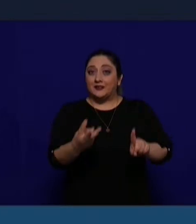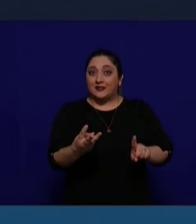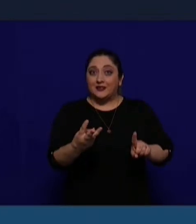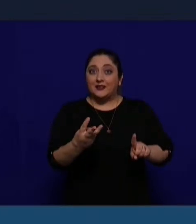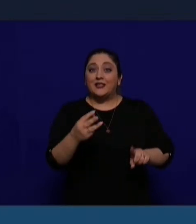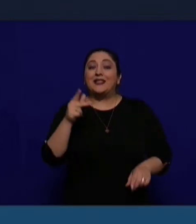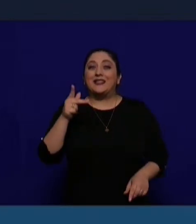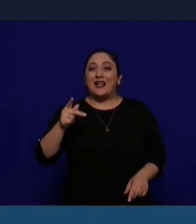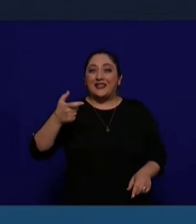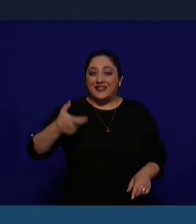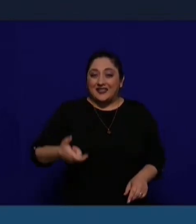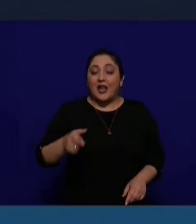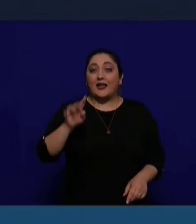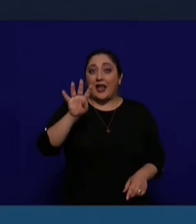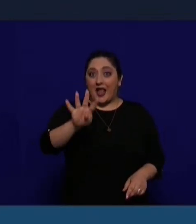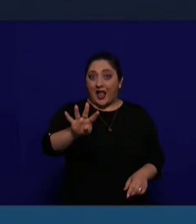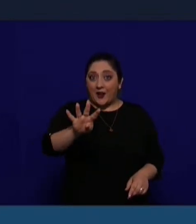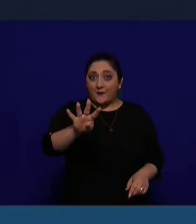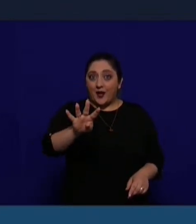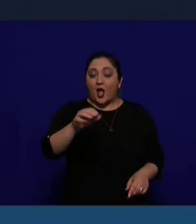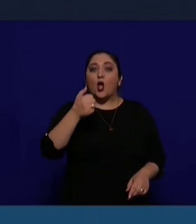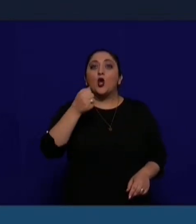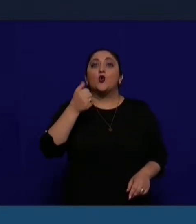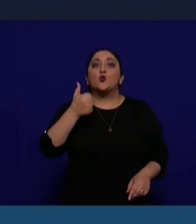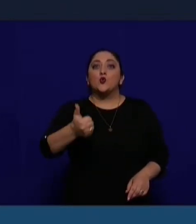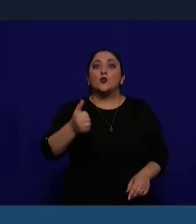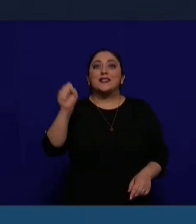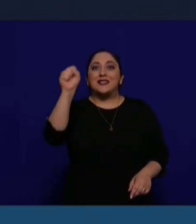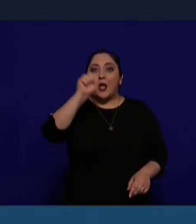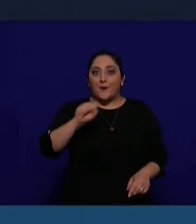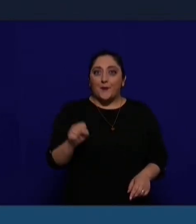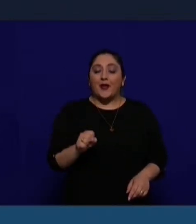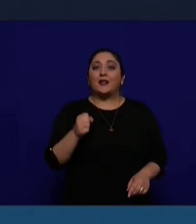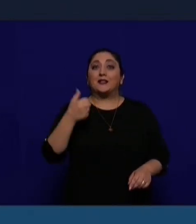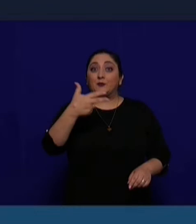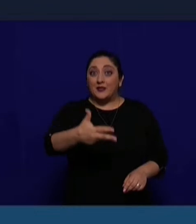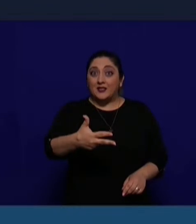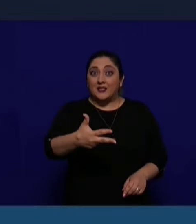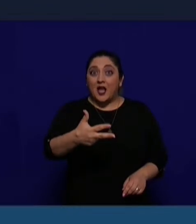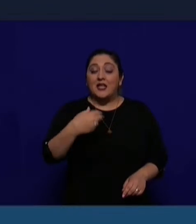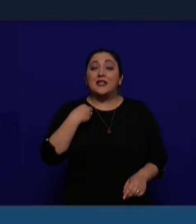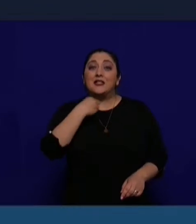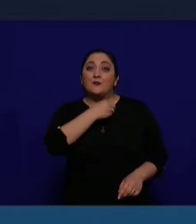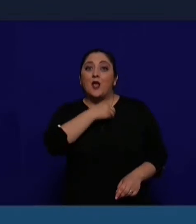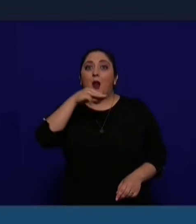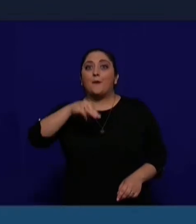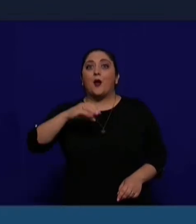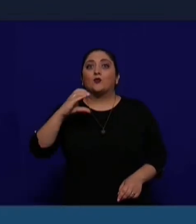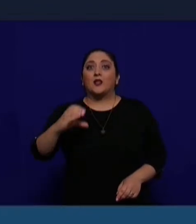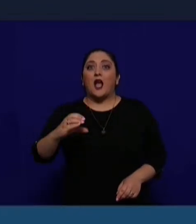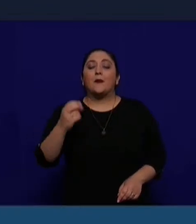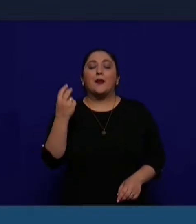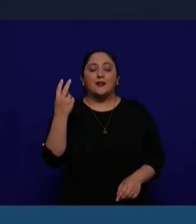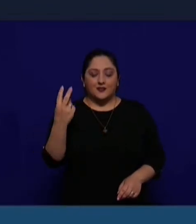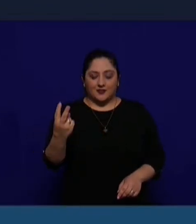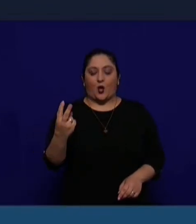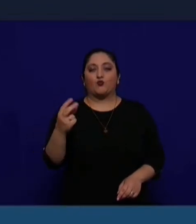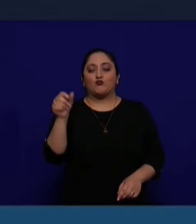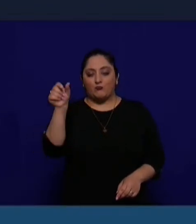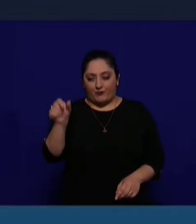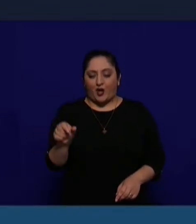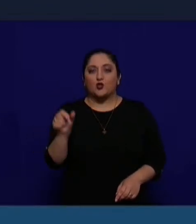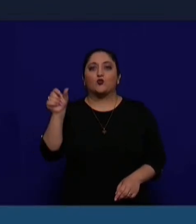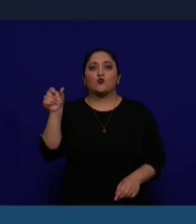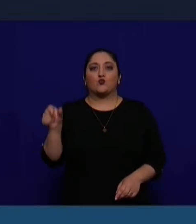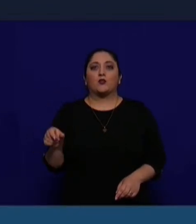4 persuni, il-Good Samaritan 8 persuni u Mount Carmel għandna 2 persuni. Għawek ukoll, għawek qed naraw